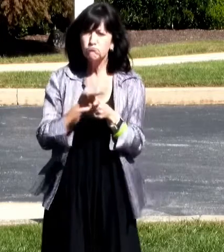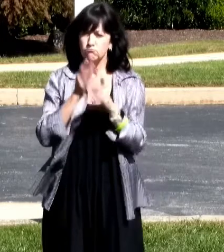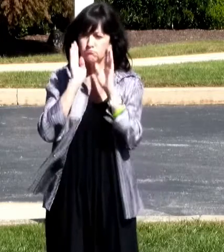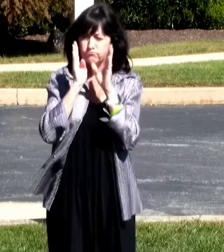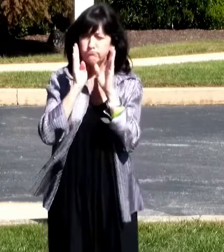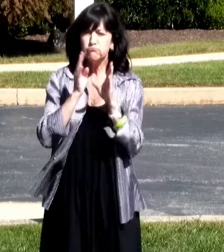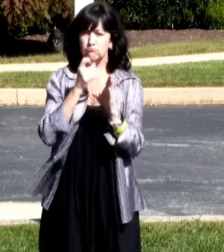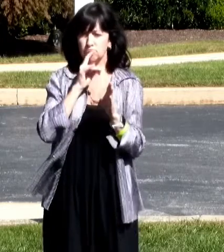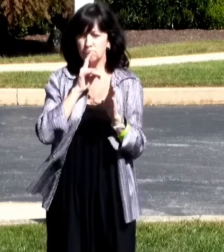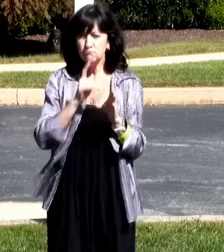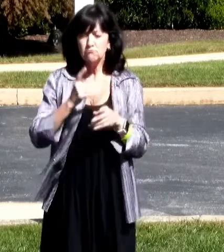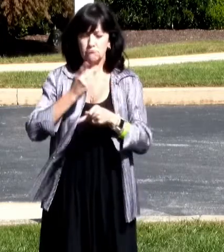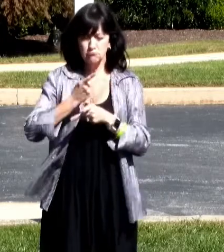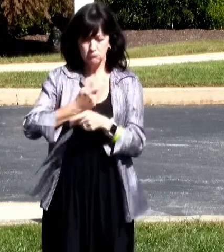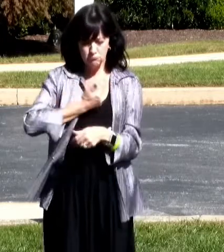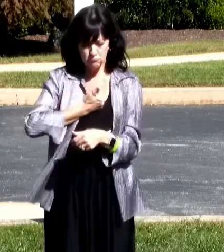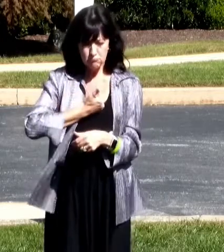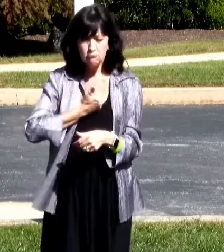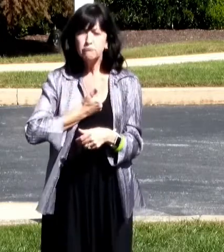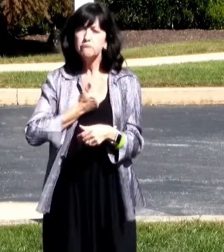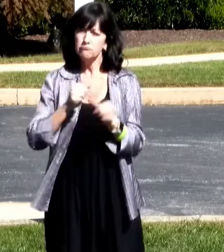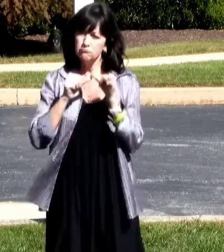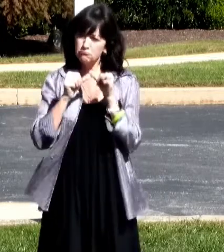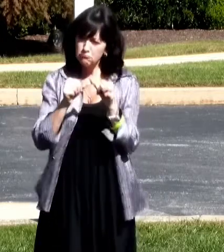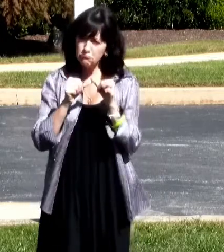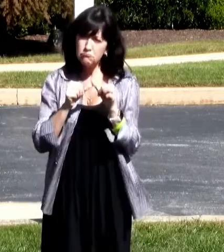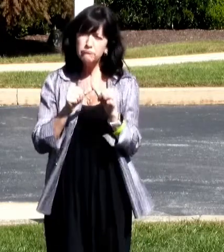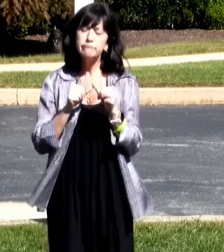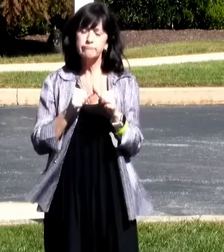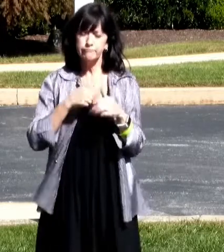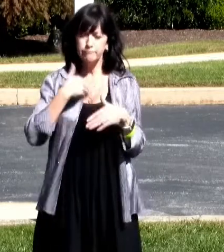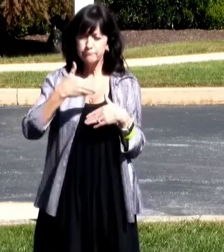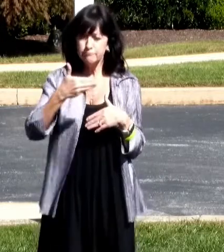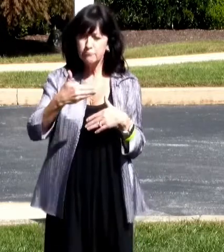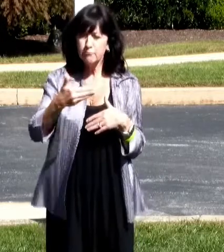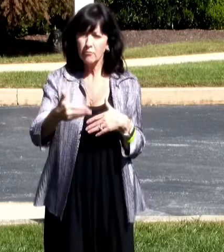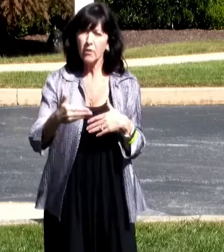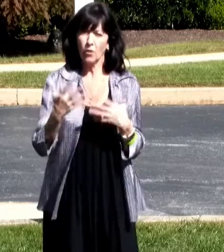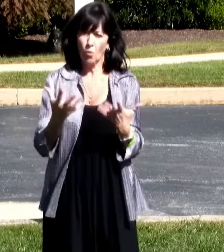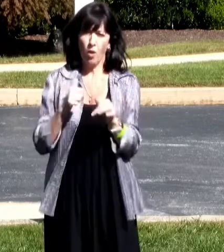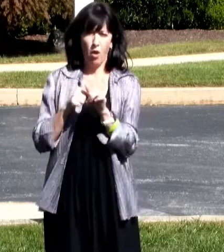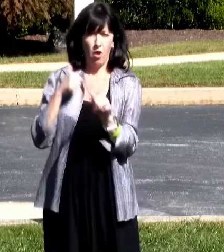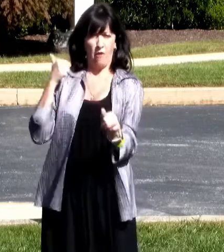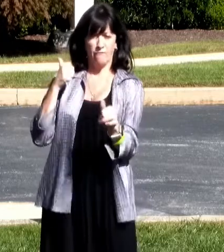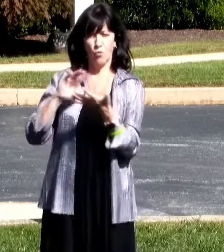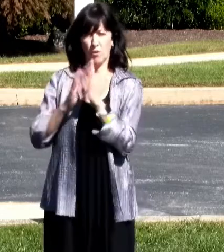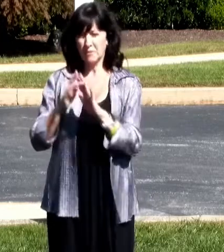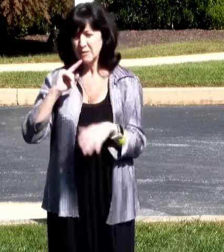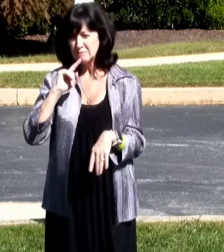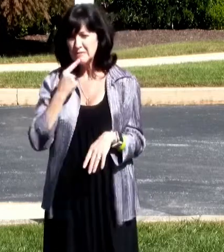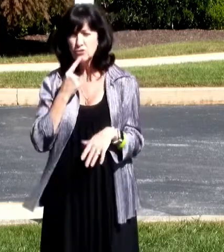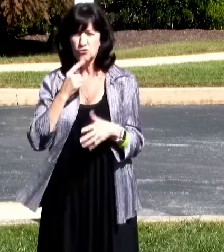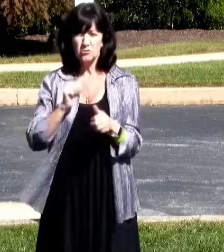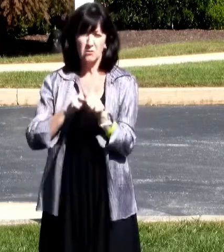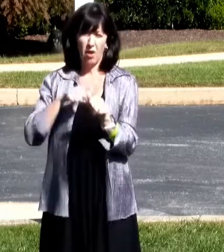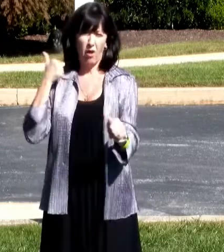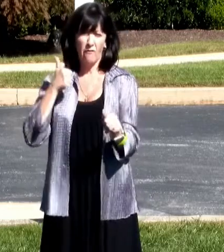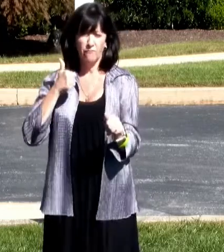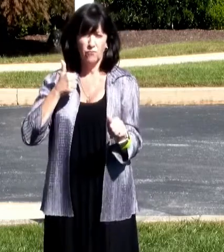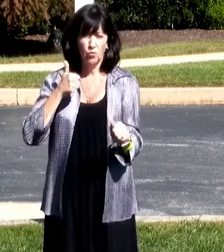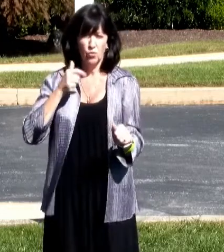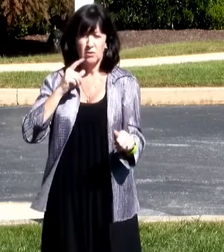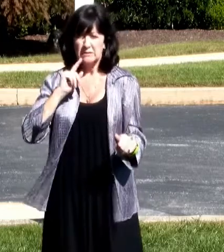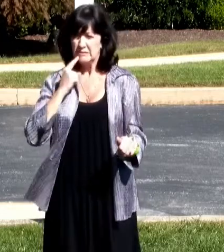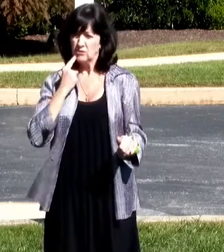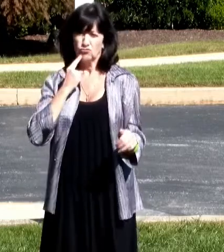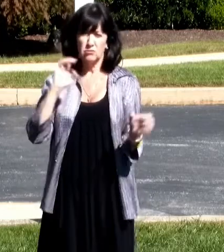in primary care, keeping people healthy, keeping Delawareans healthy. And this piece of legislation is not the first thing we did along the lines to try